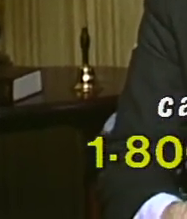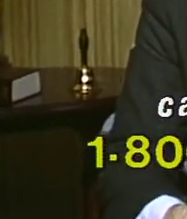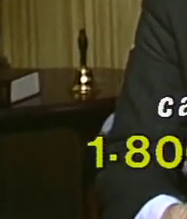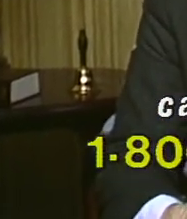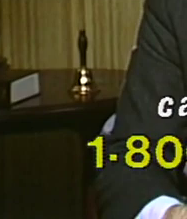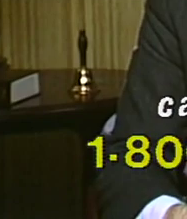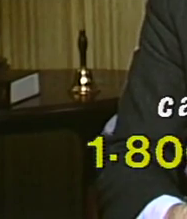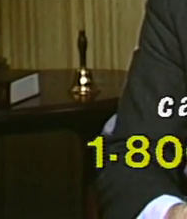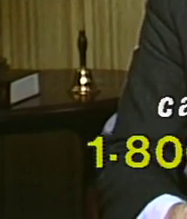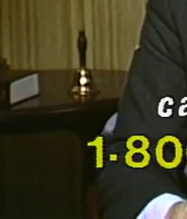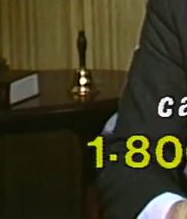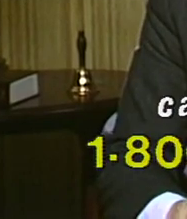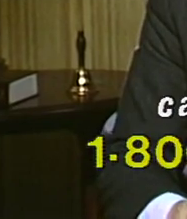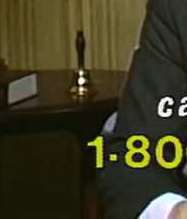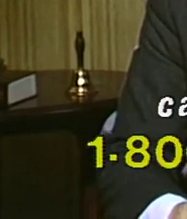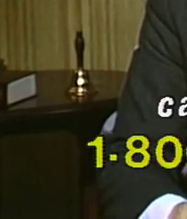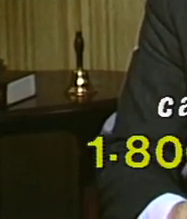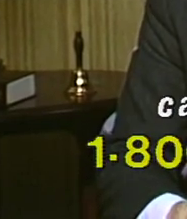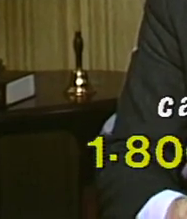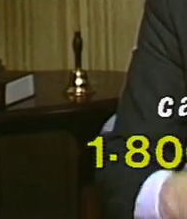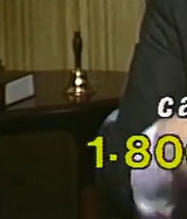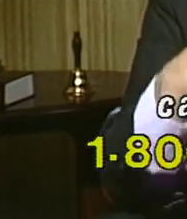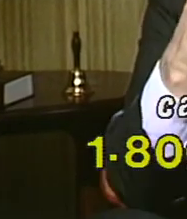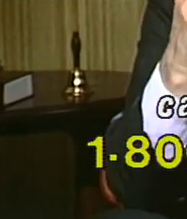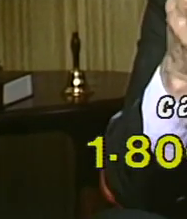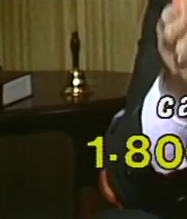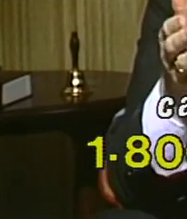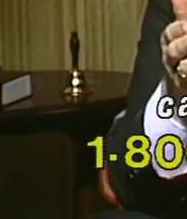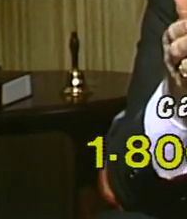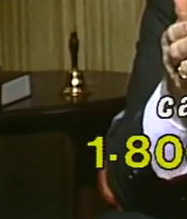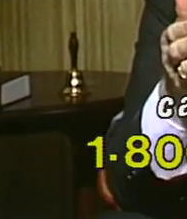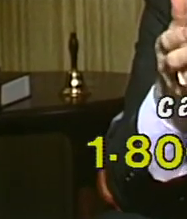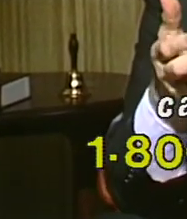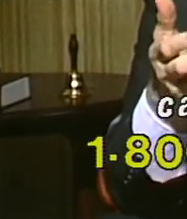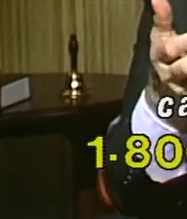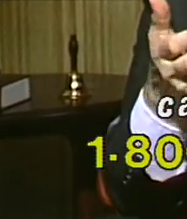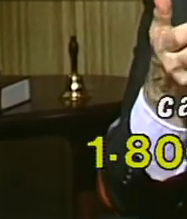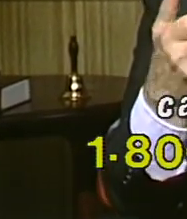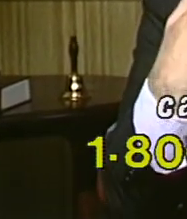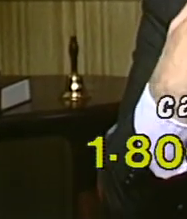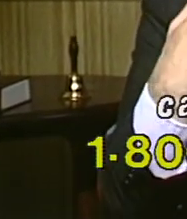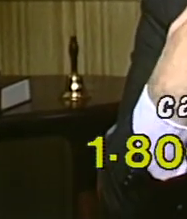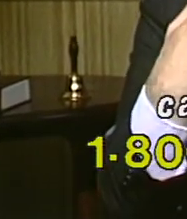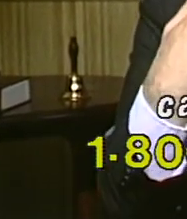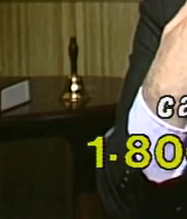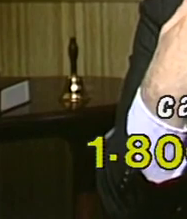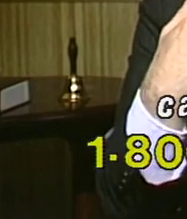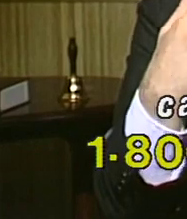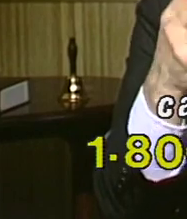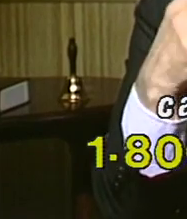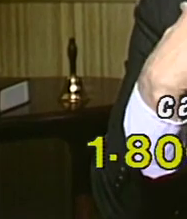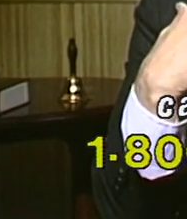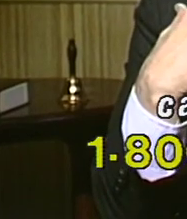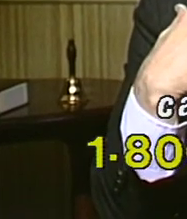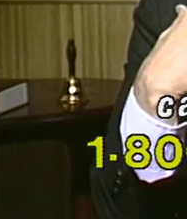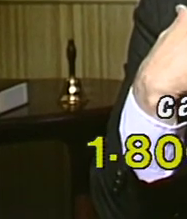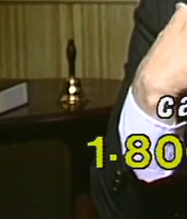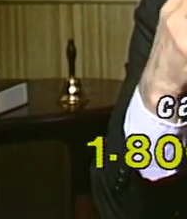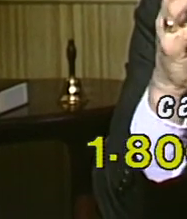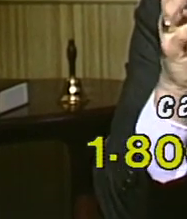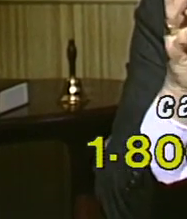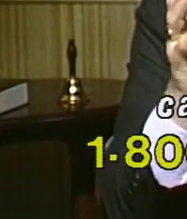and we'll share some prayer requests with you, and I'll send you a prayer request form so you can mail prayer requests back to us. Our prayer